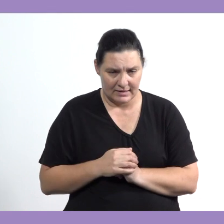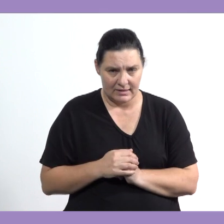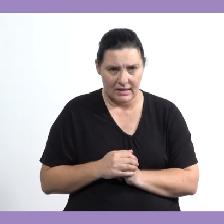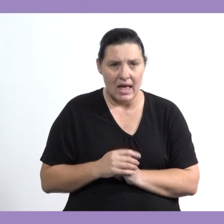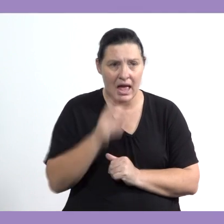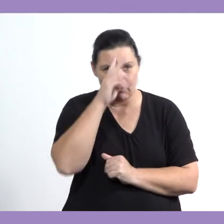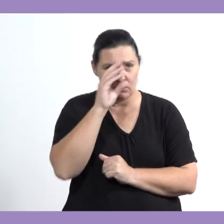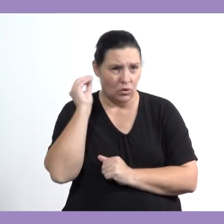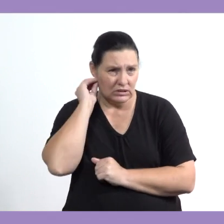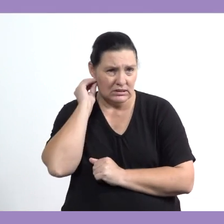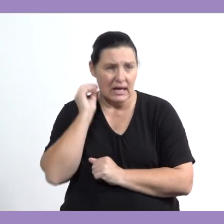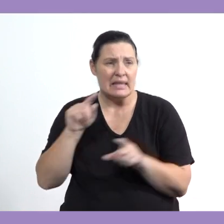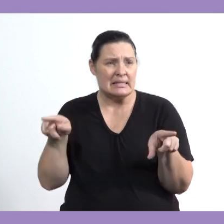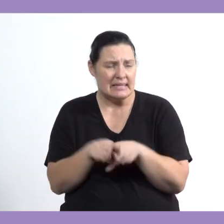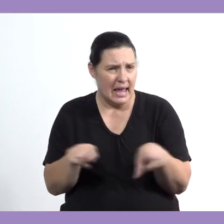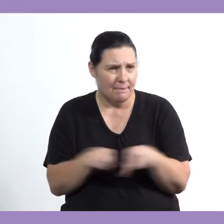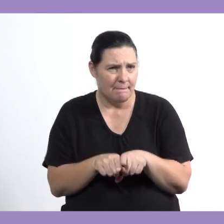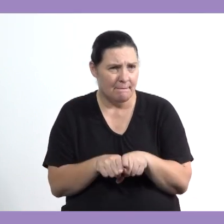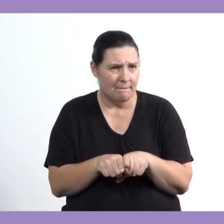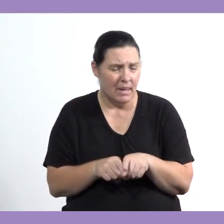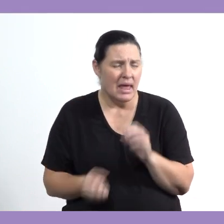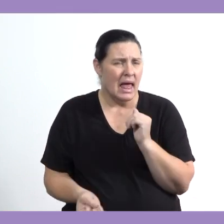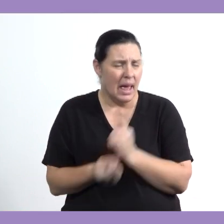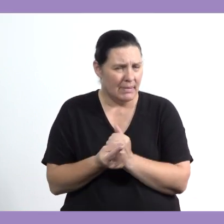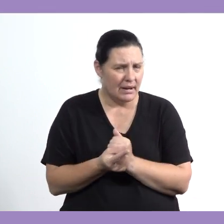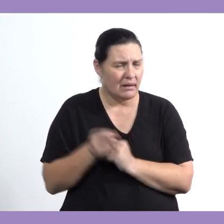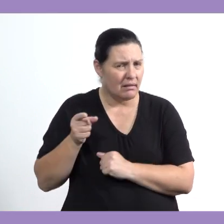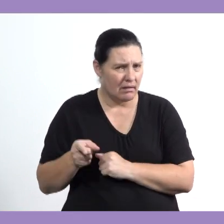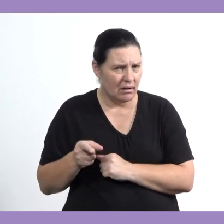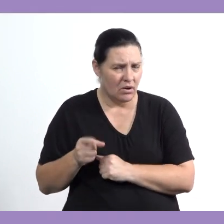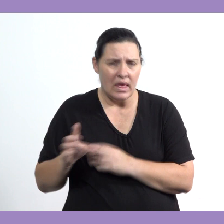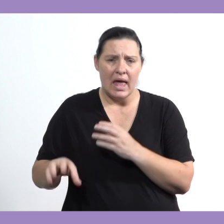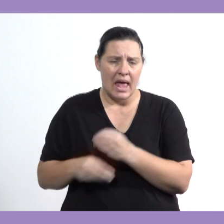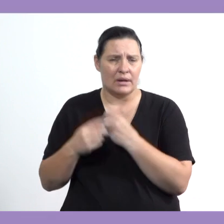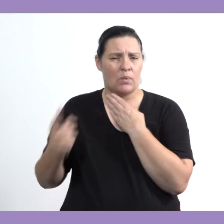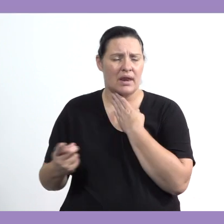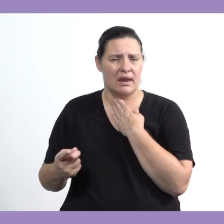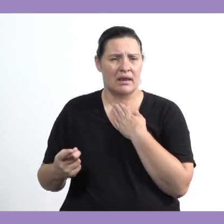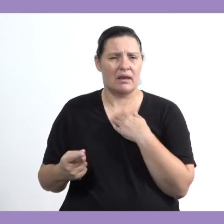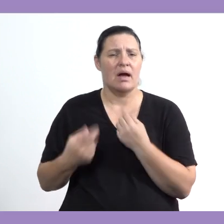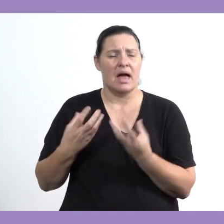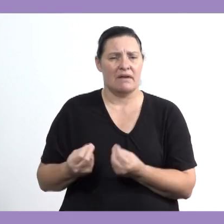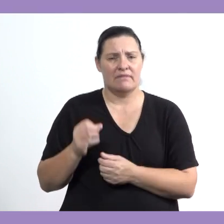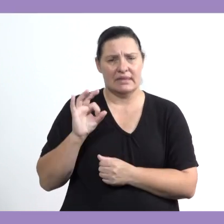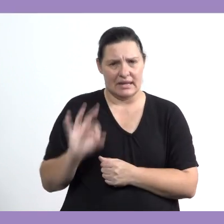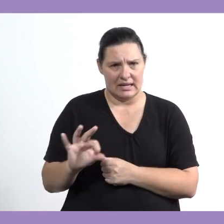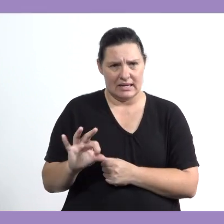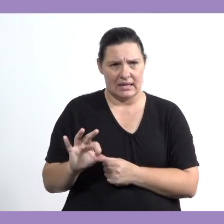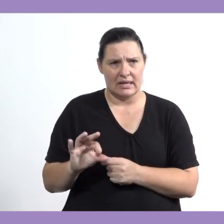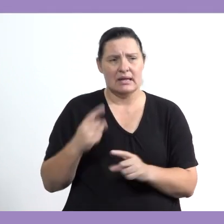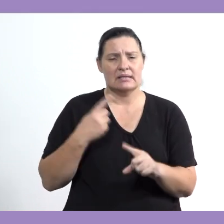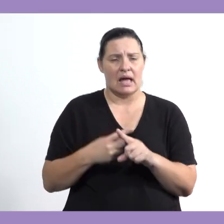there. And if you notice, that is the same thing that is happening, and we add the 1 block there. We've got